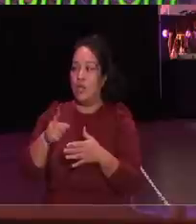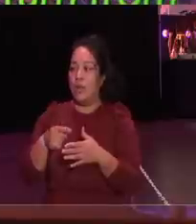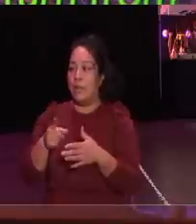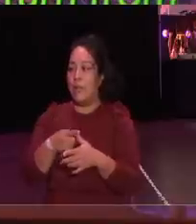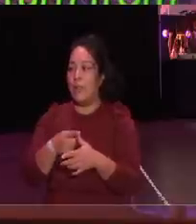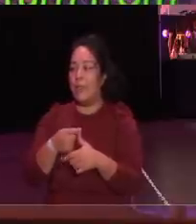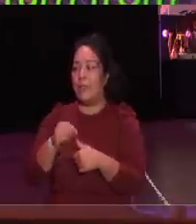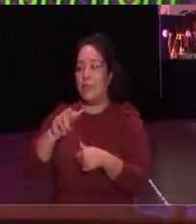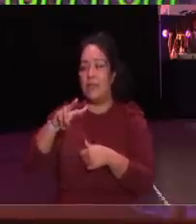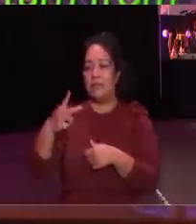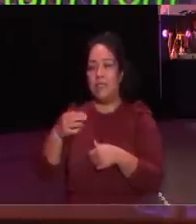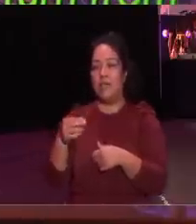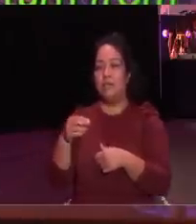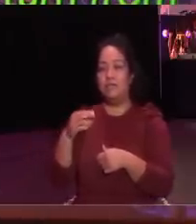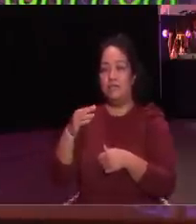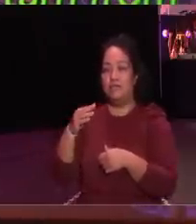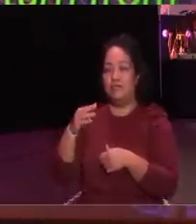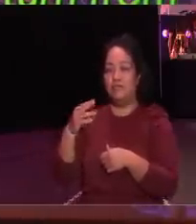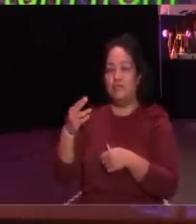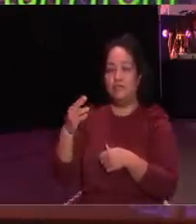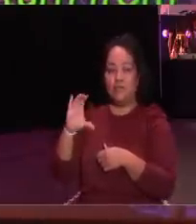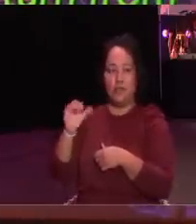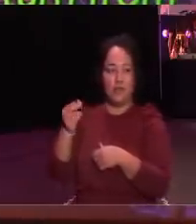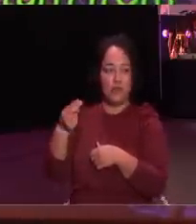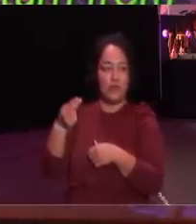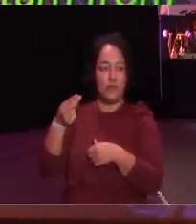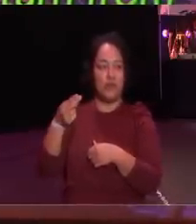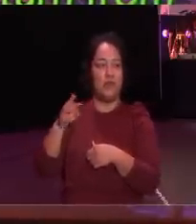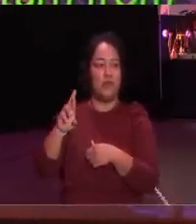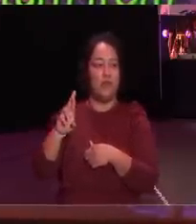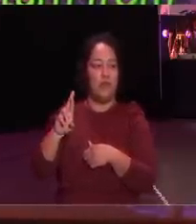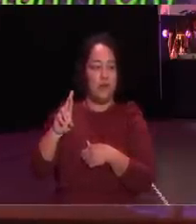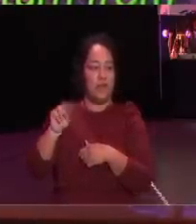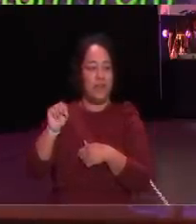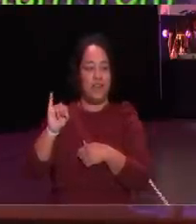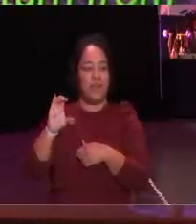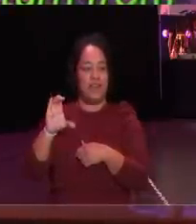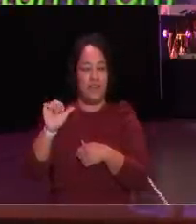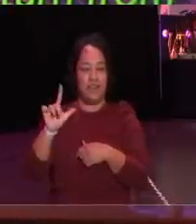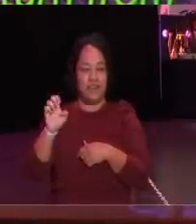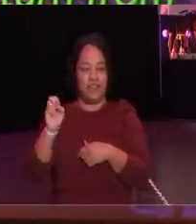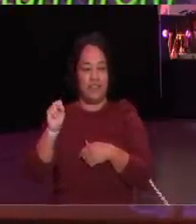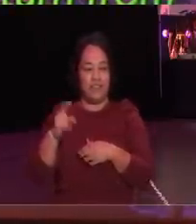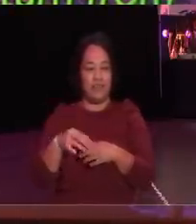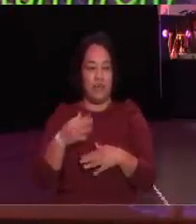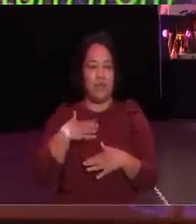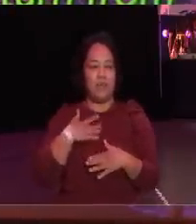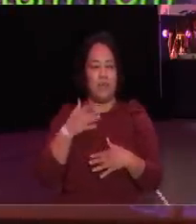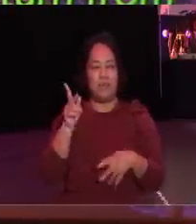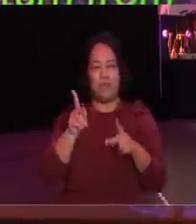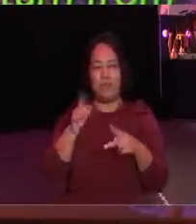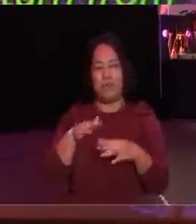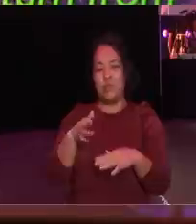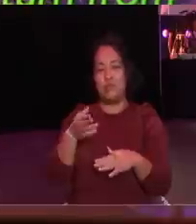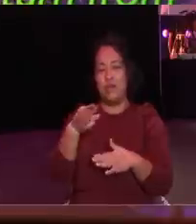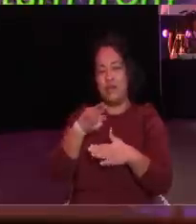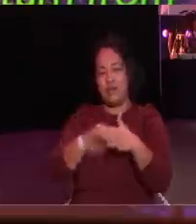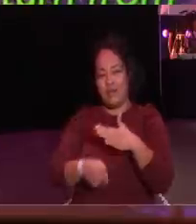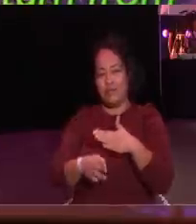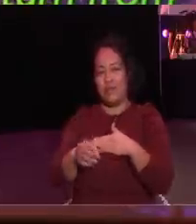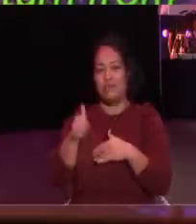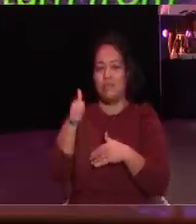mi pueblo. If my people would humble themselves. Sobre el cual mi nombre es invocado. Which are called by my